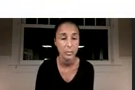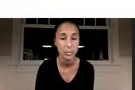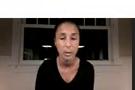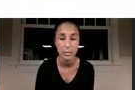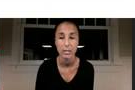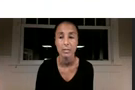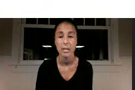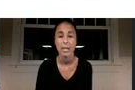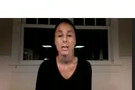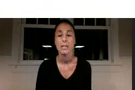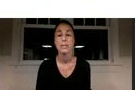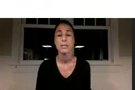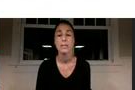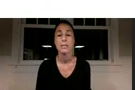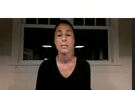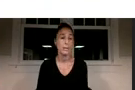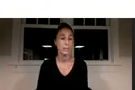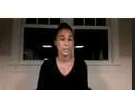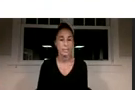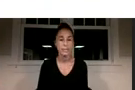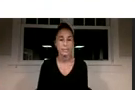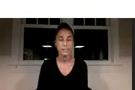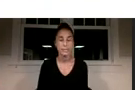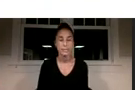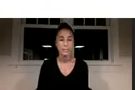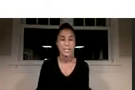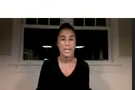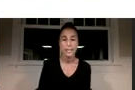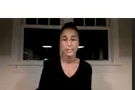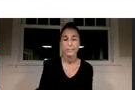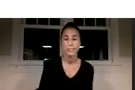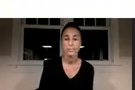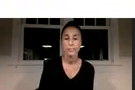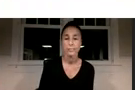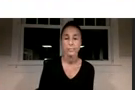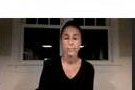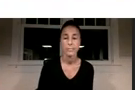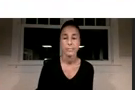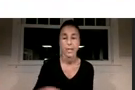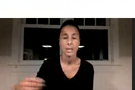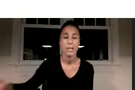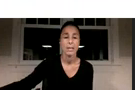with the two residual parcels, to many of your neighborhoods. Slide.